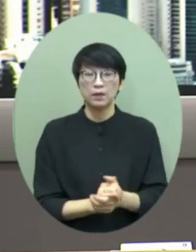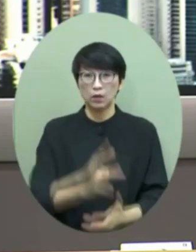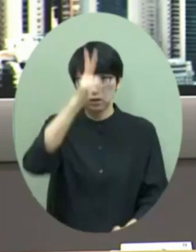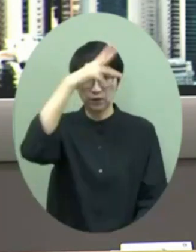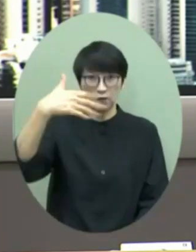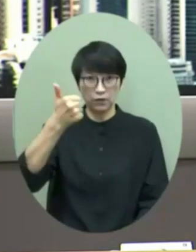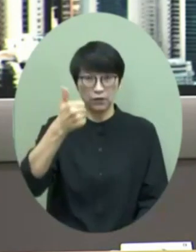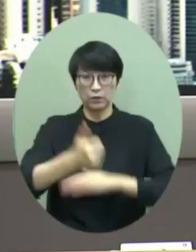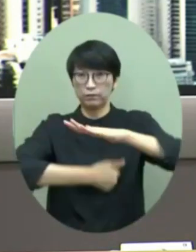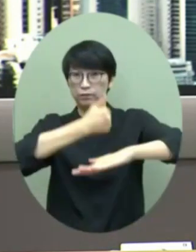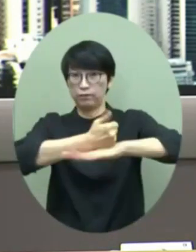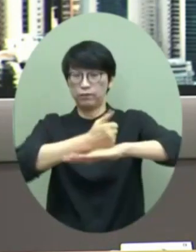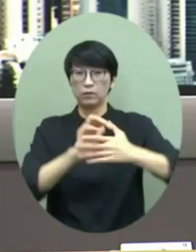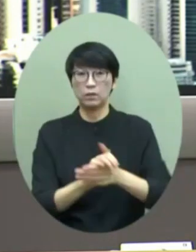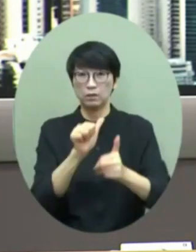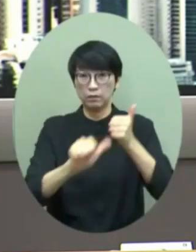of the